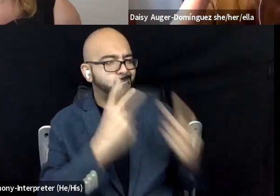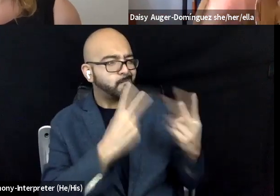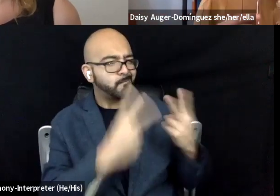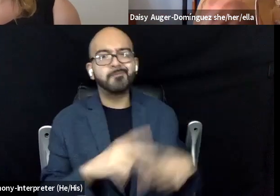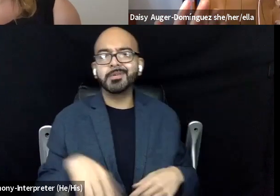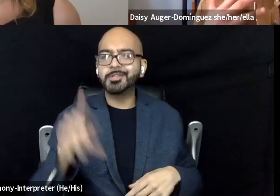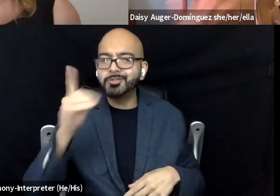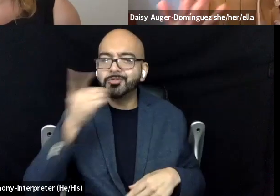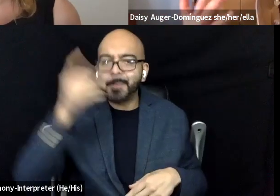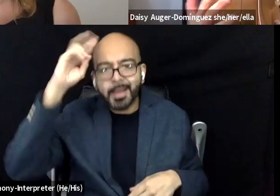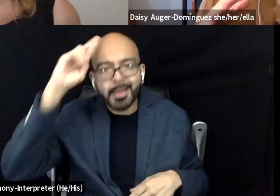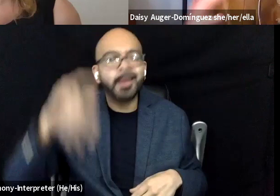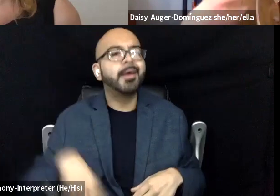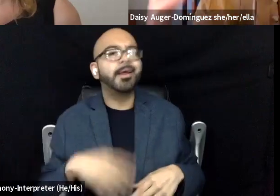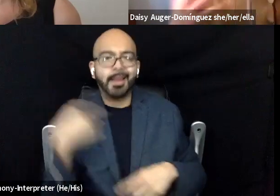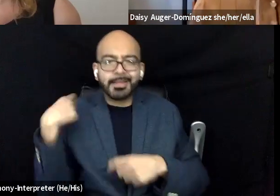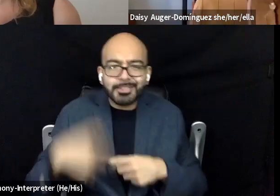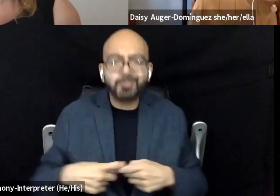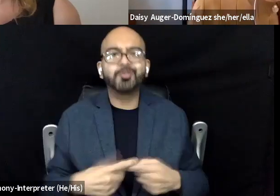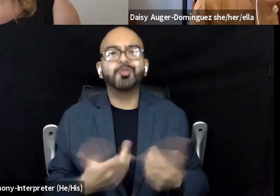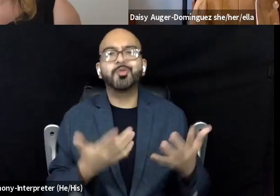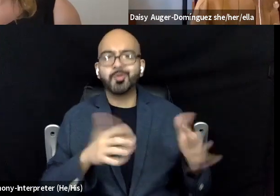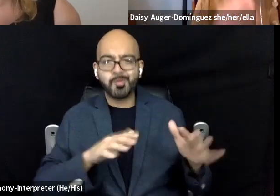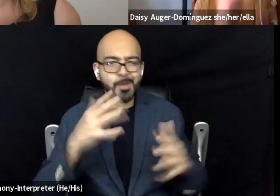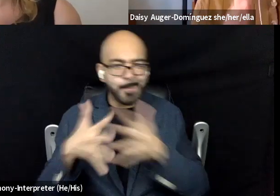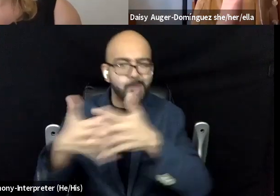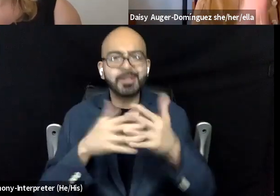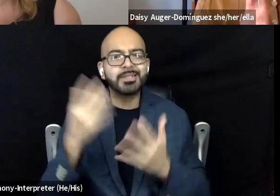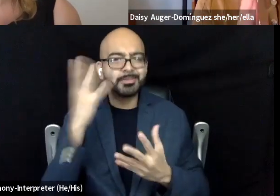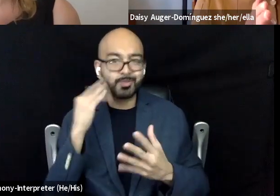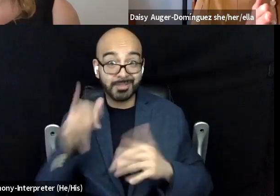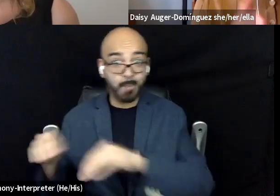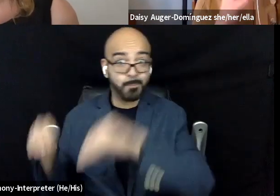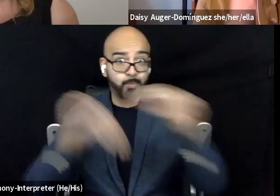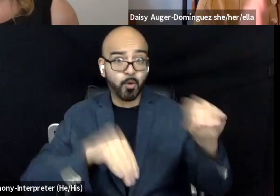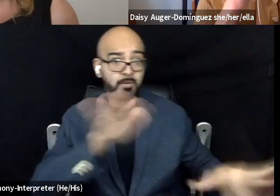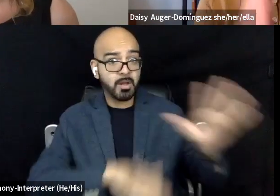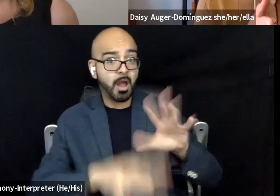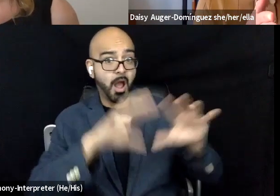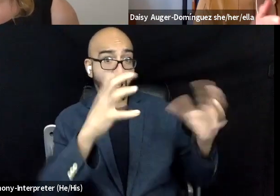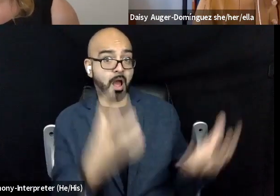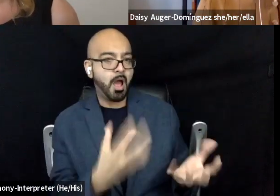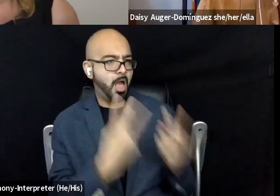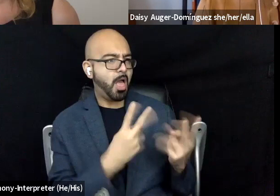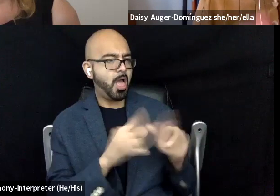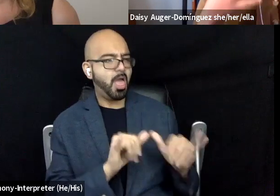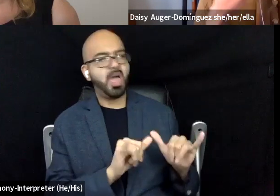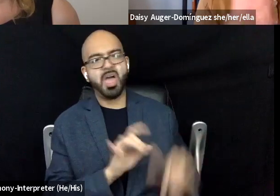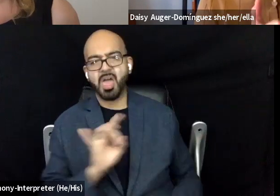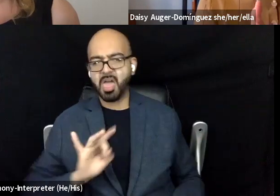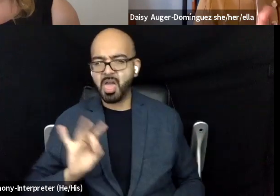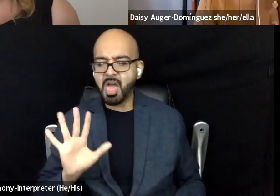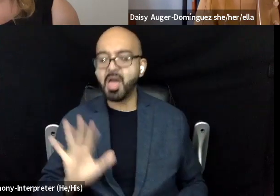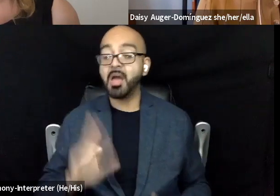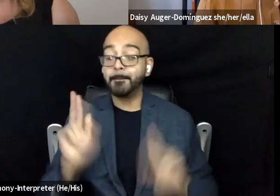experience gave me a sense of the good, the bad, and the ugly of it all. And here it was very clear to me that when people saw me, when they